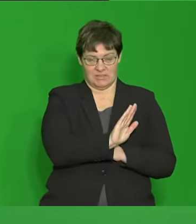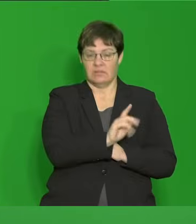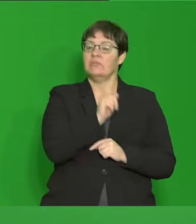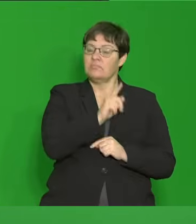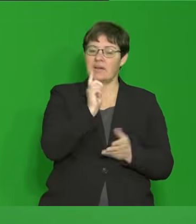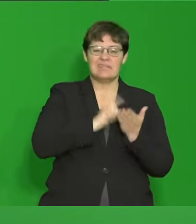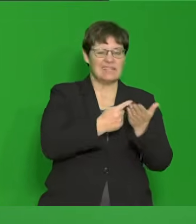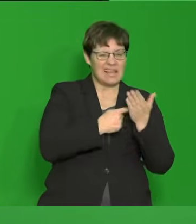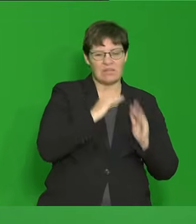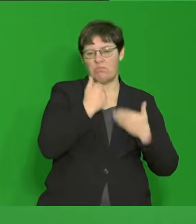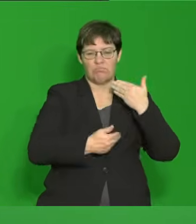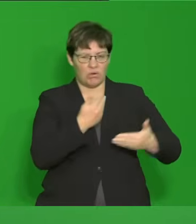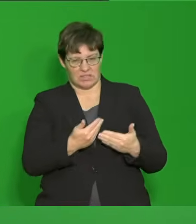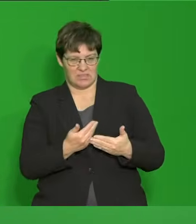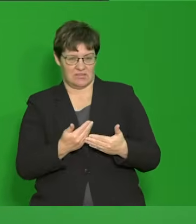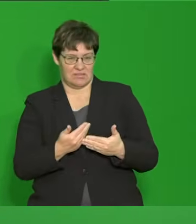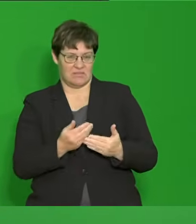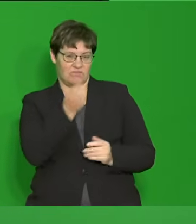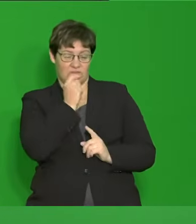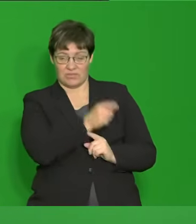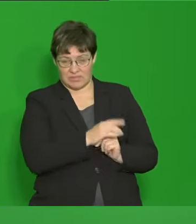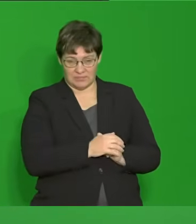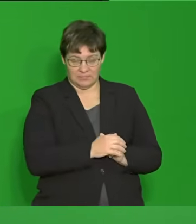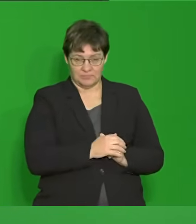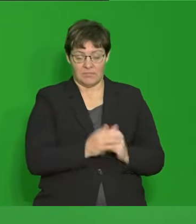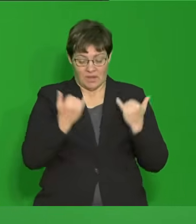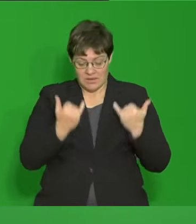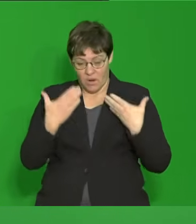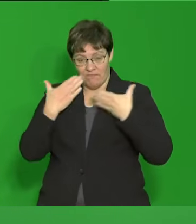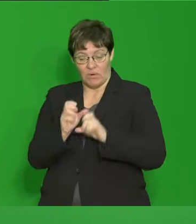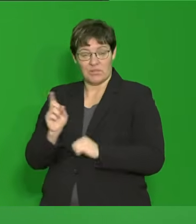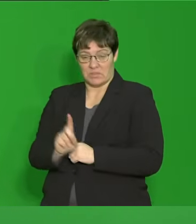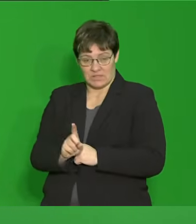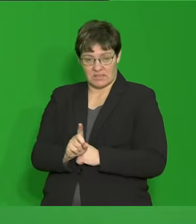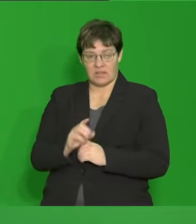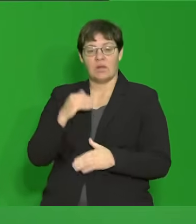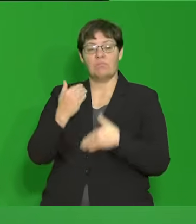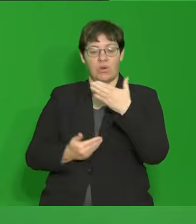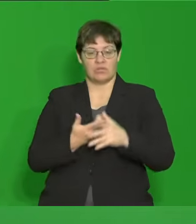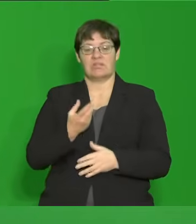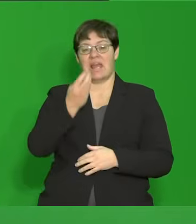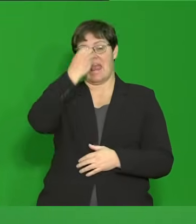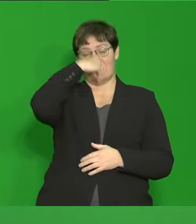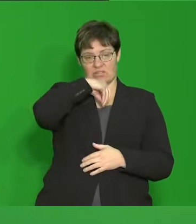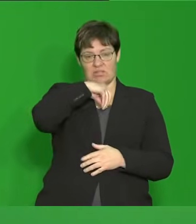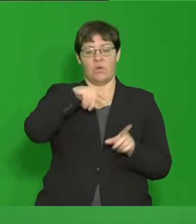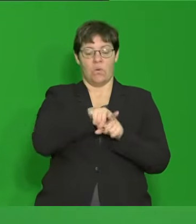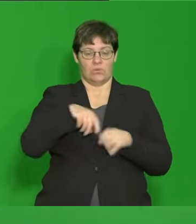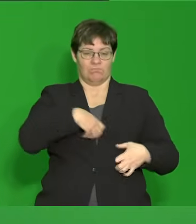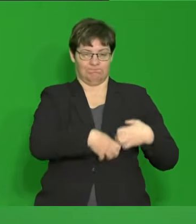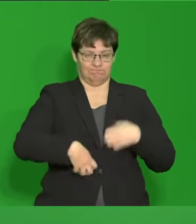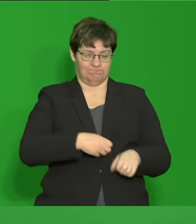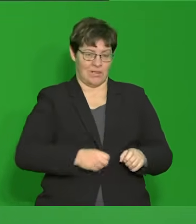discussed already the process of nutrition. In our segment now, we're going to focus on the process of ingestion and